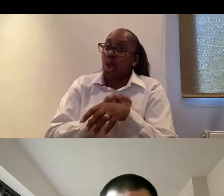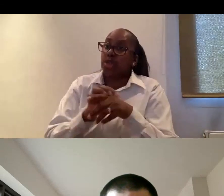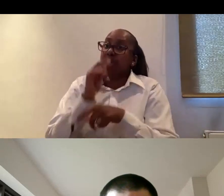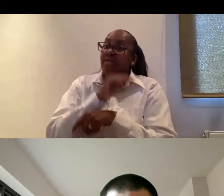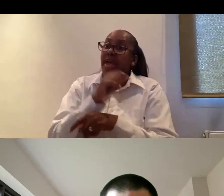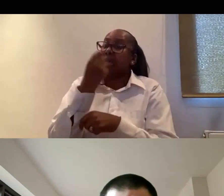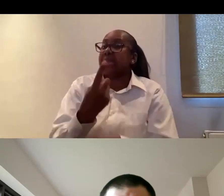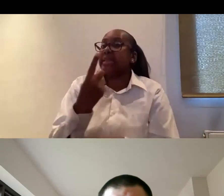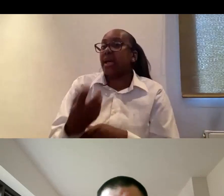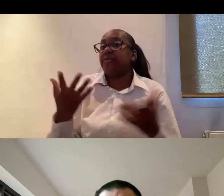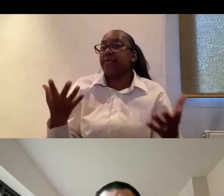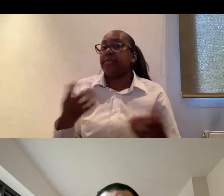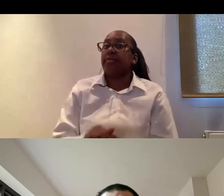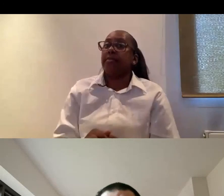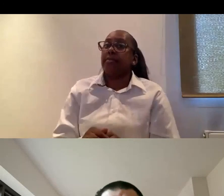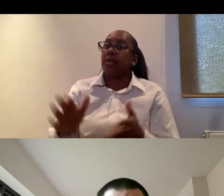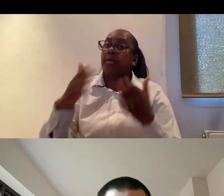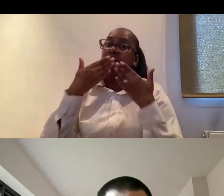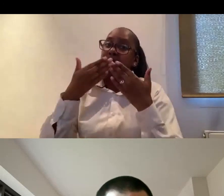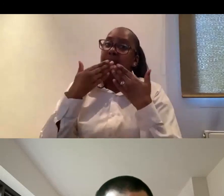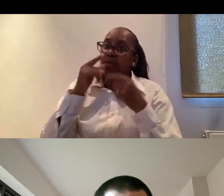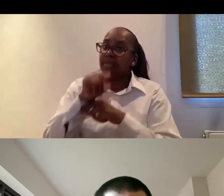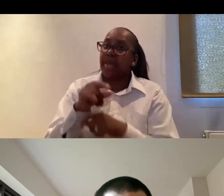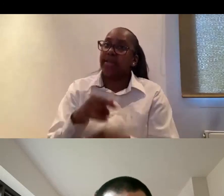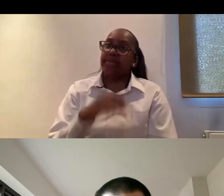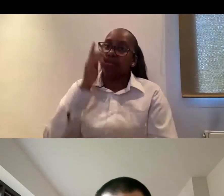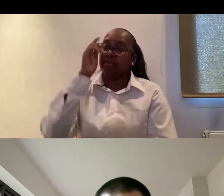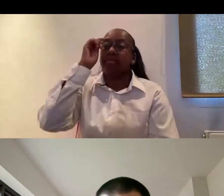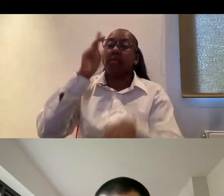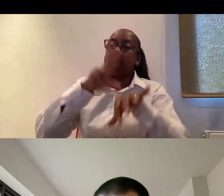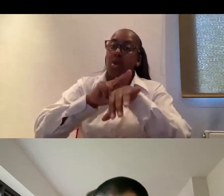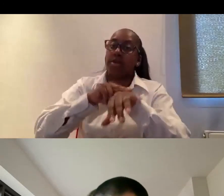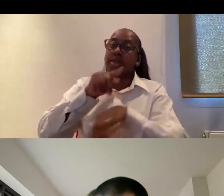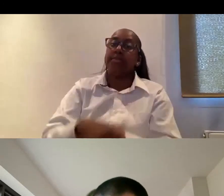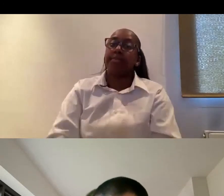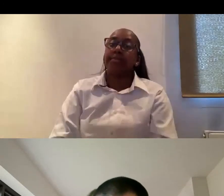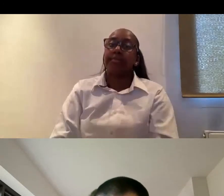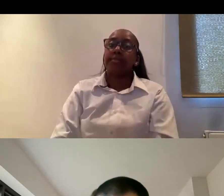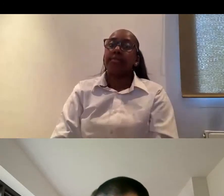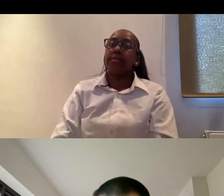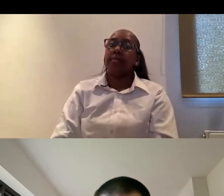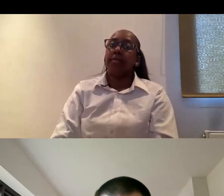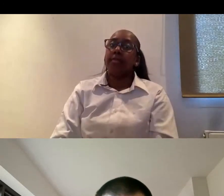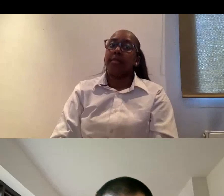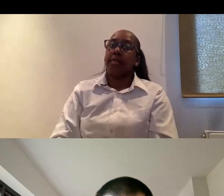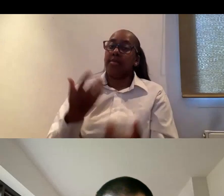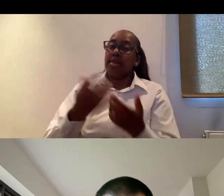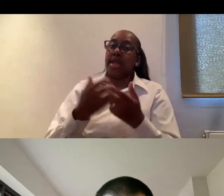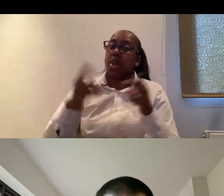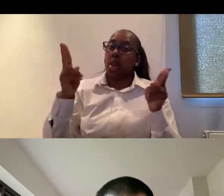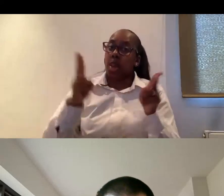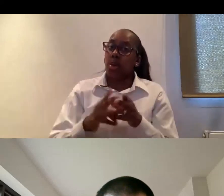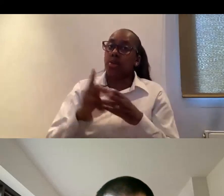vaccine. Fantastic. Thank you very much, Dr. Riley. Obviously, we need to draw the session to a close, and I'd like